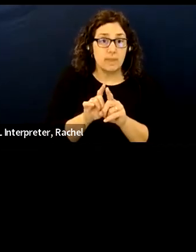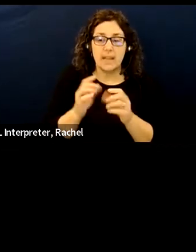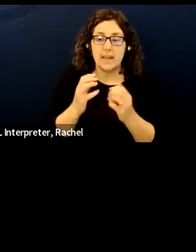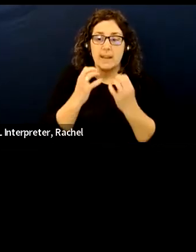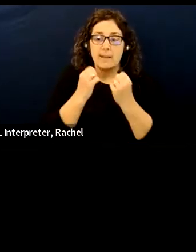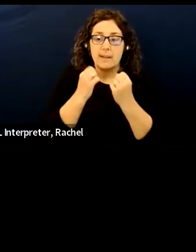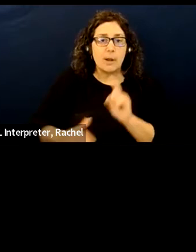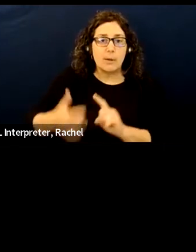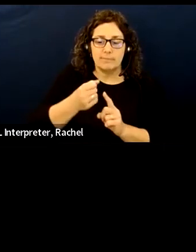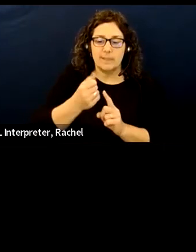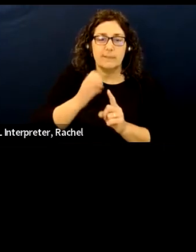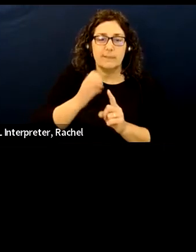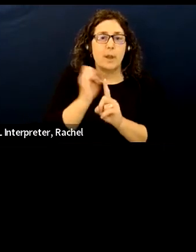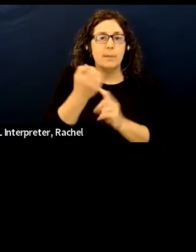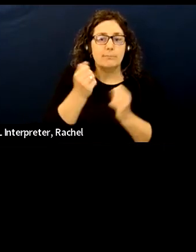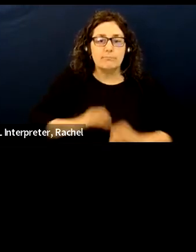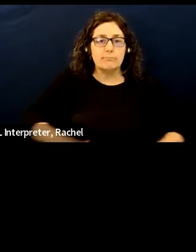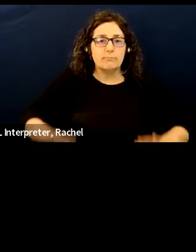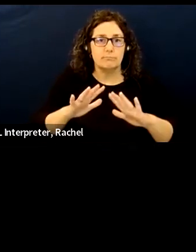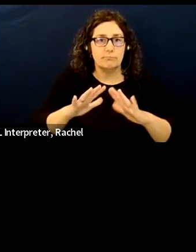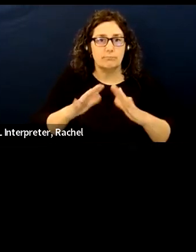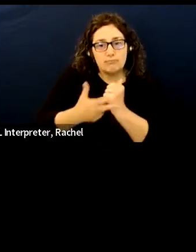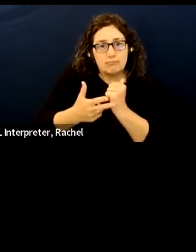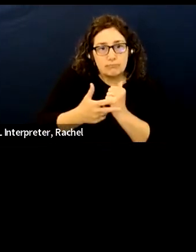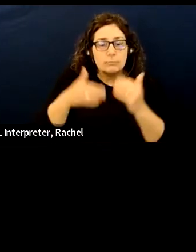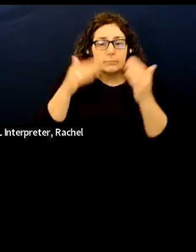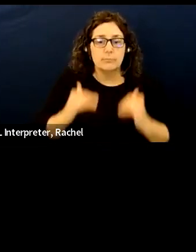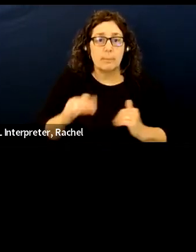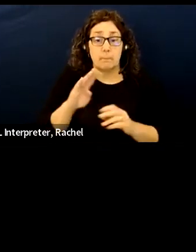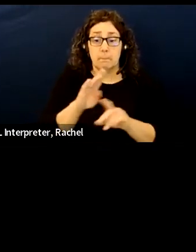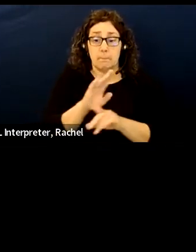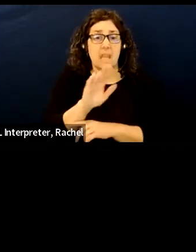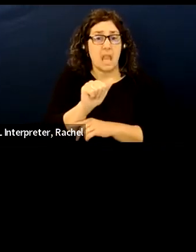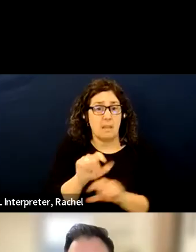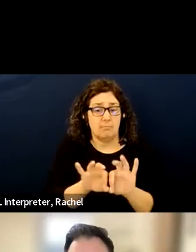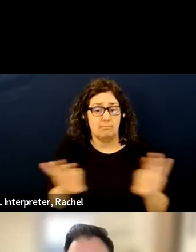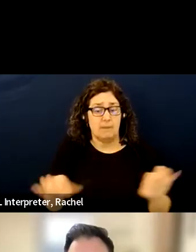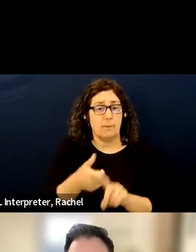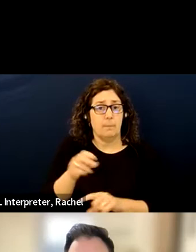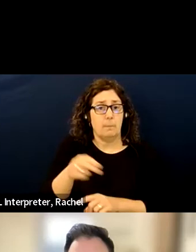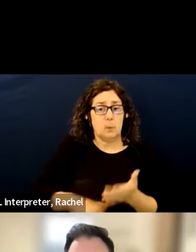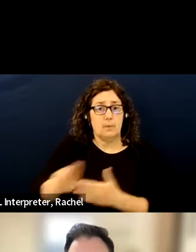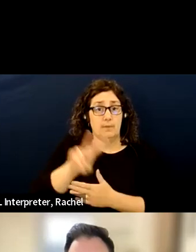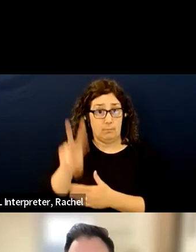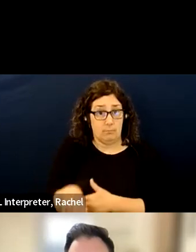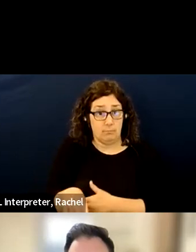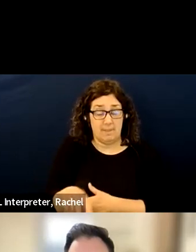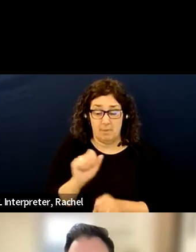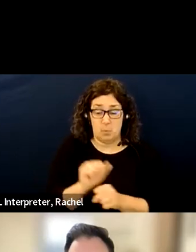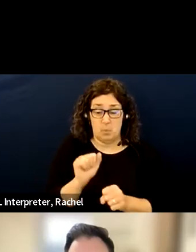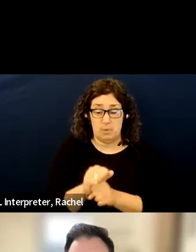restoration. I got a BFA from UVic, and I've been working as an artist for the past